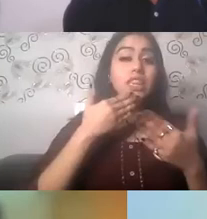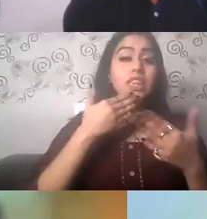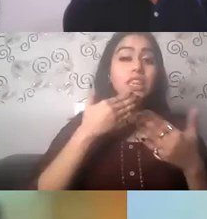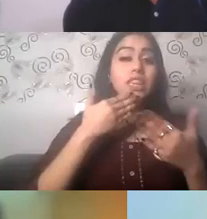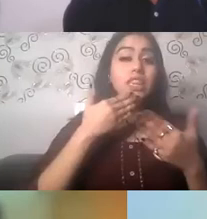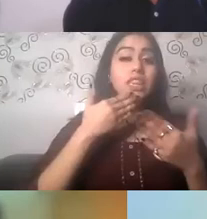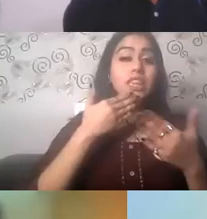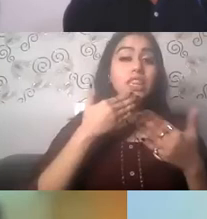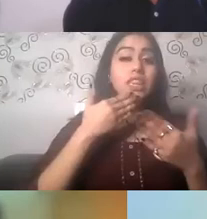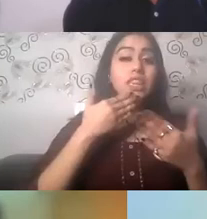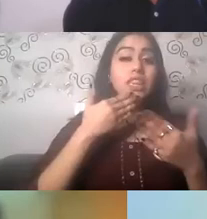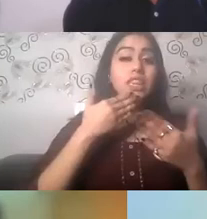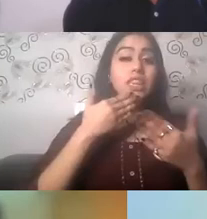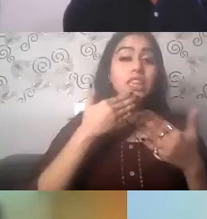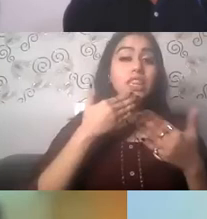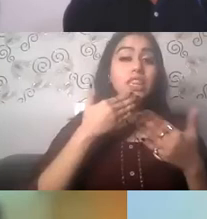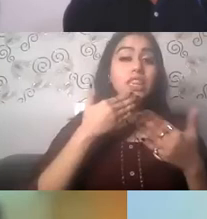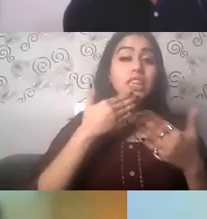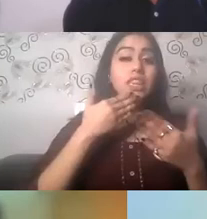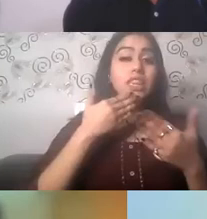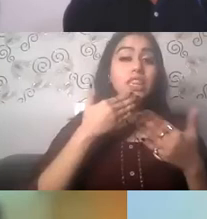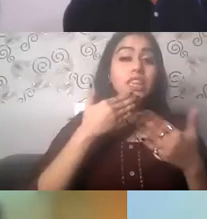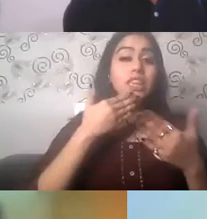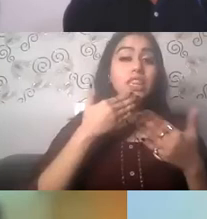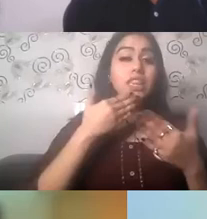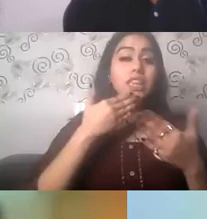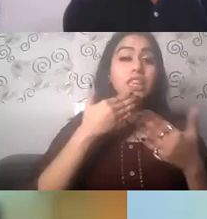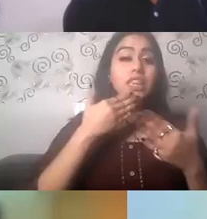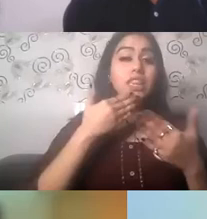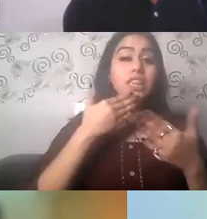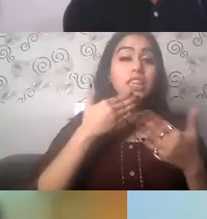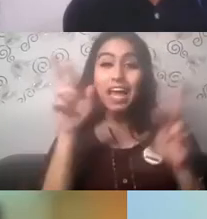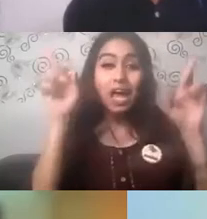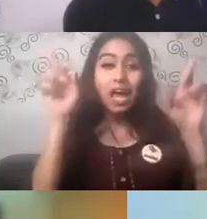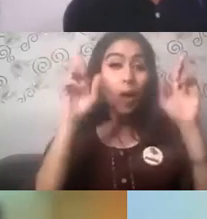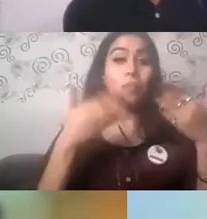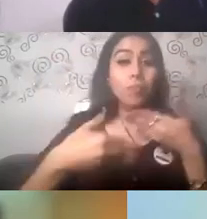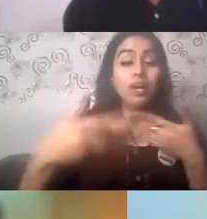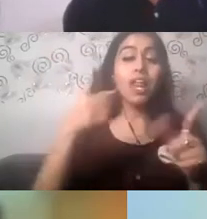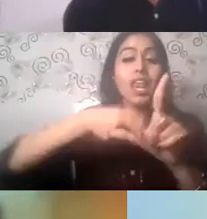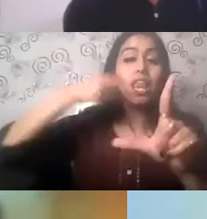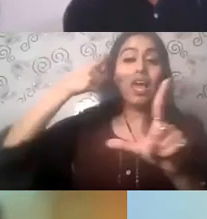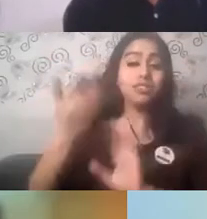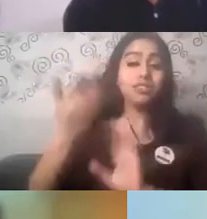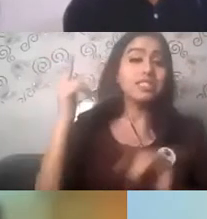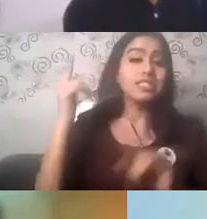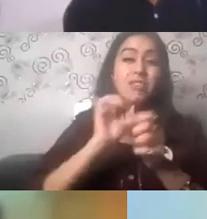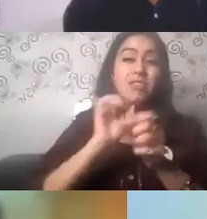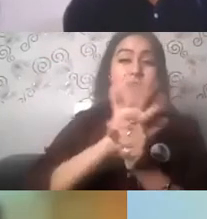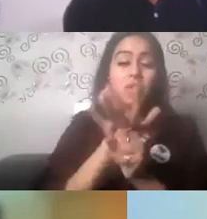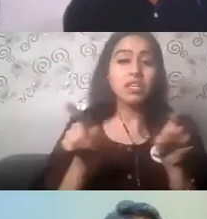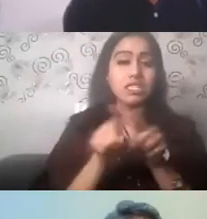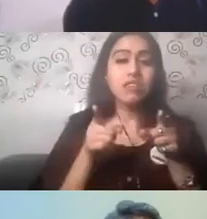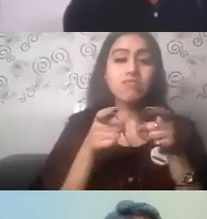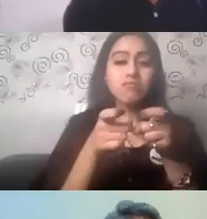People who are today will be having a webinar. With God grace, we registered in UK last year, and because of COVID, I think we were